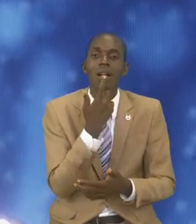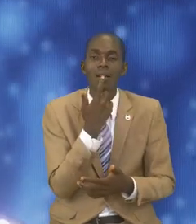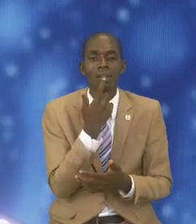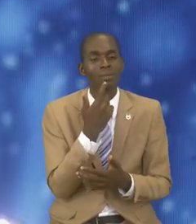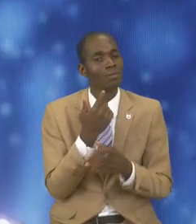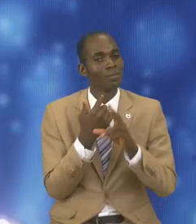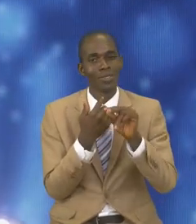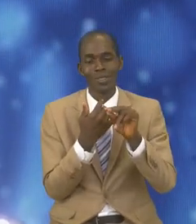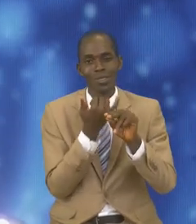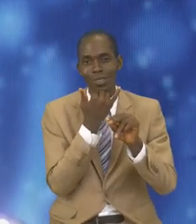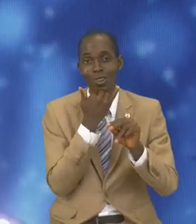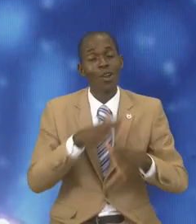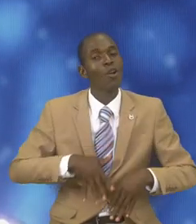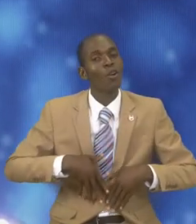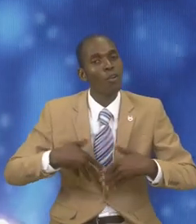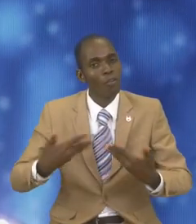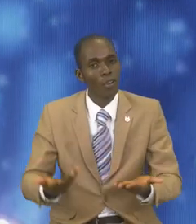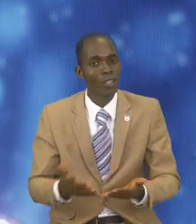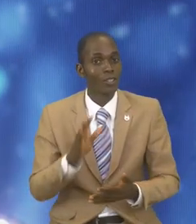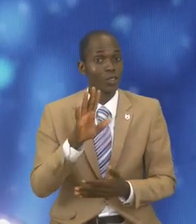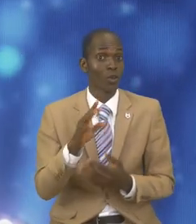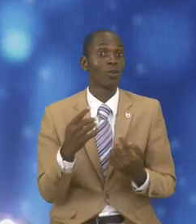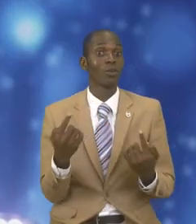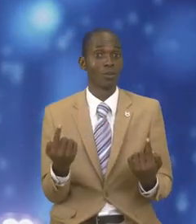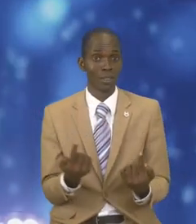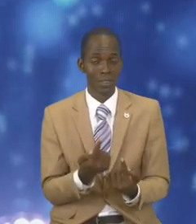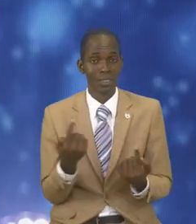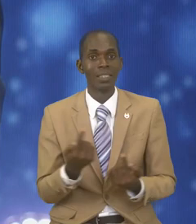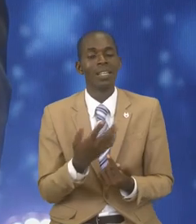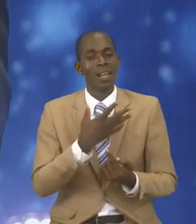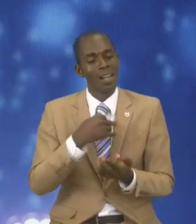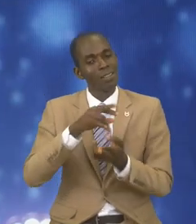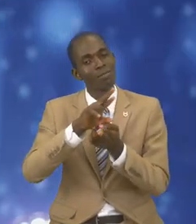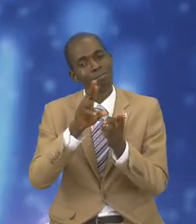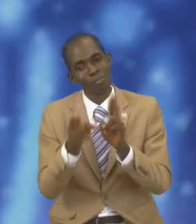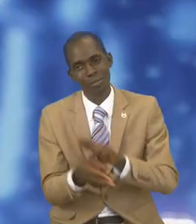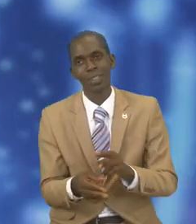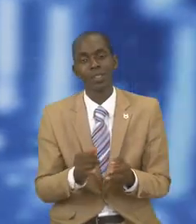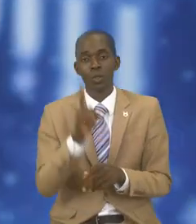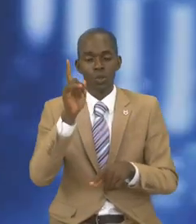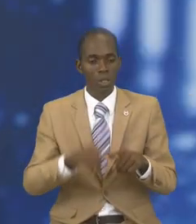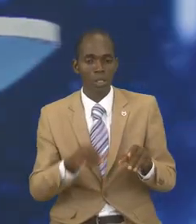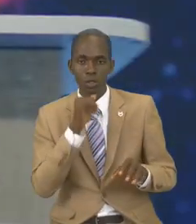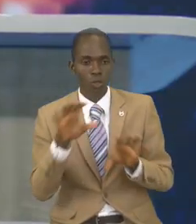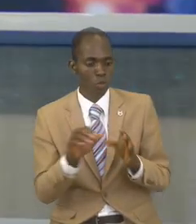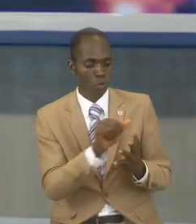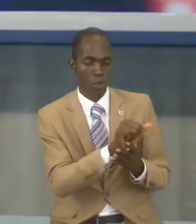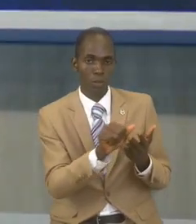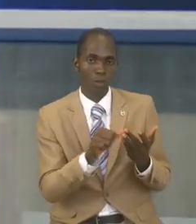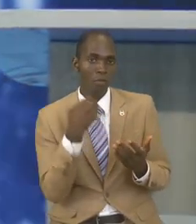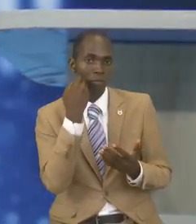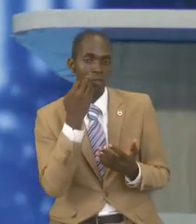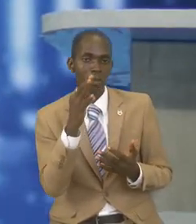your sin. Turn away from your sin. Repent. You cannot commit adultery, fornication in